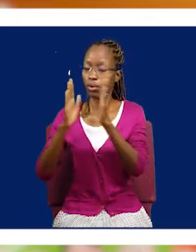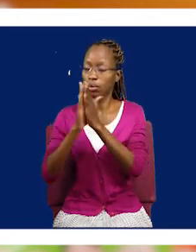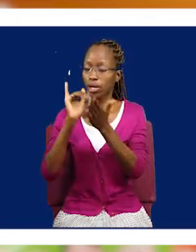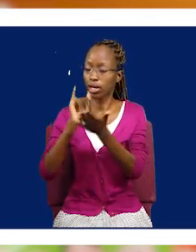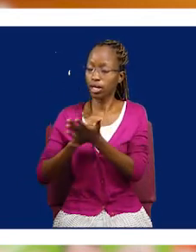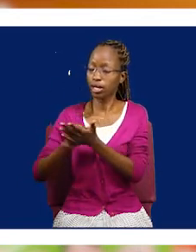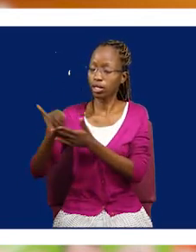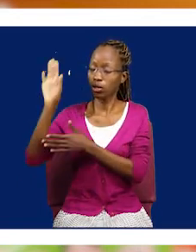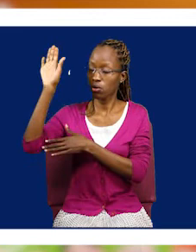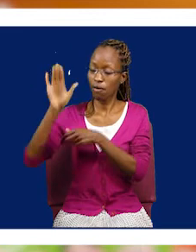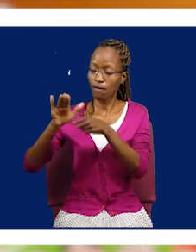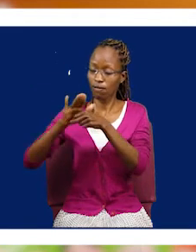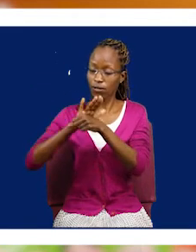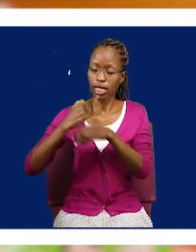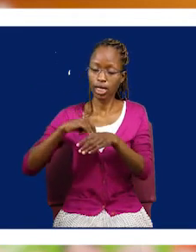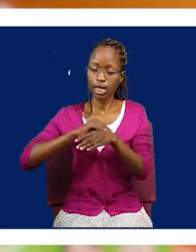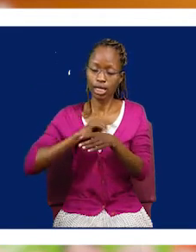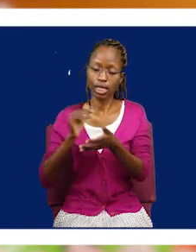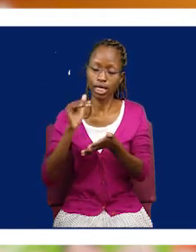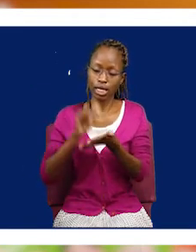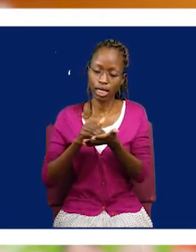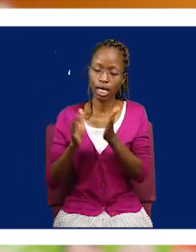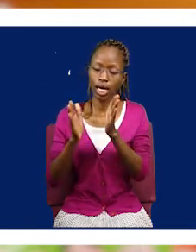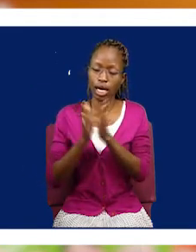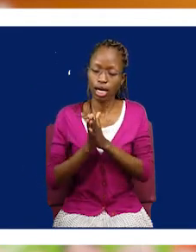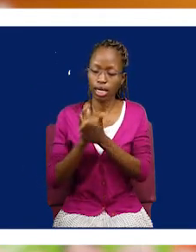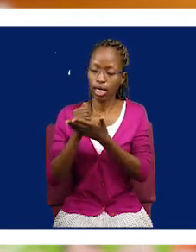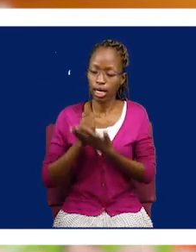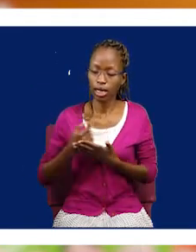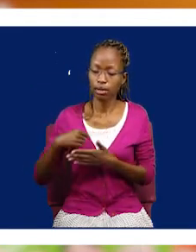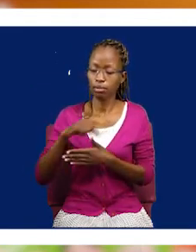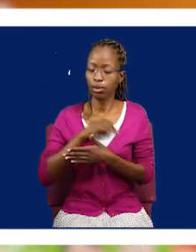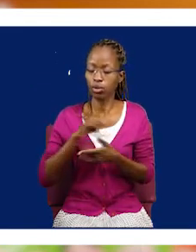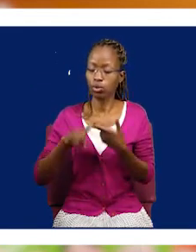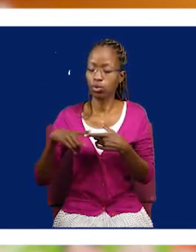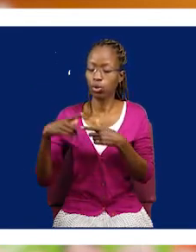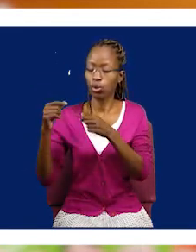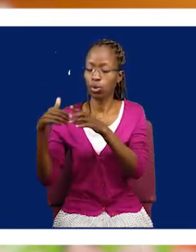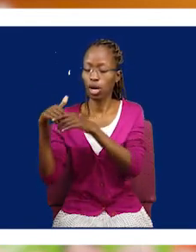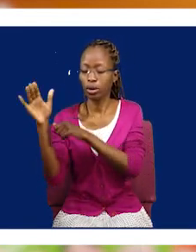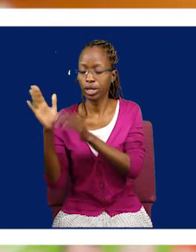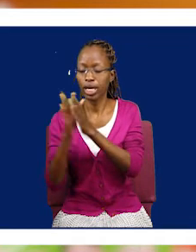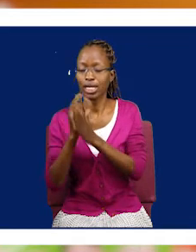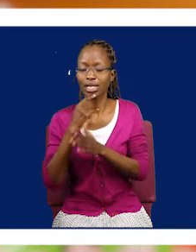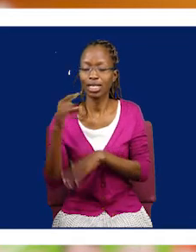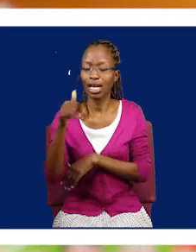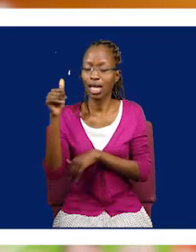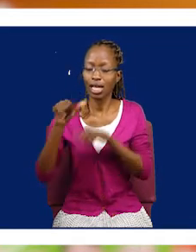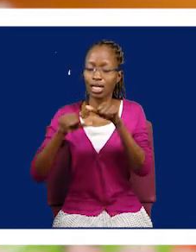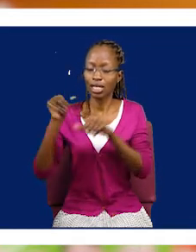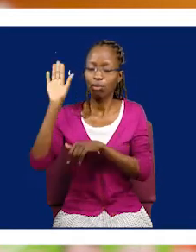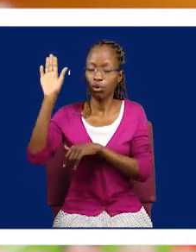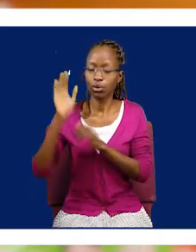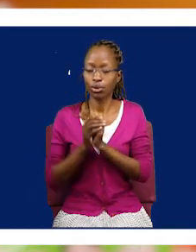will fill us again and enable us to go out and tell others